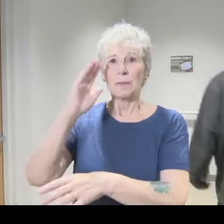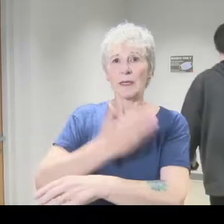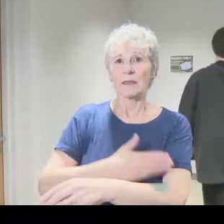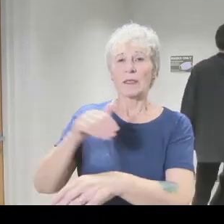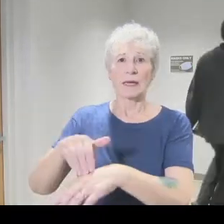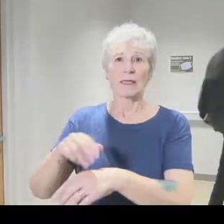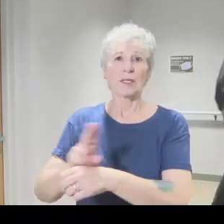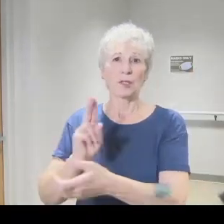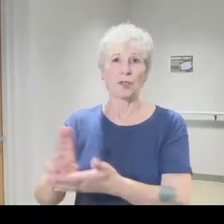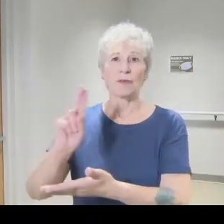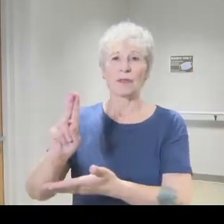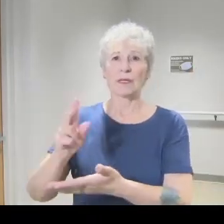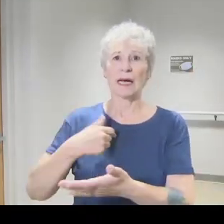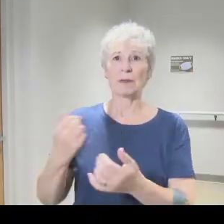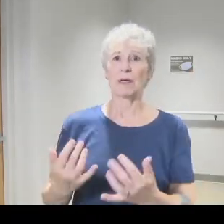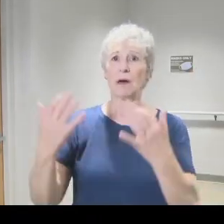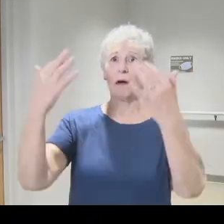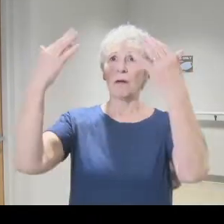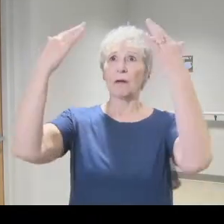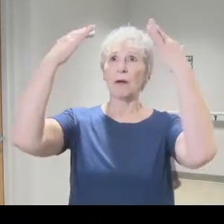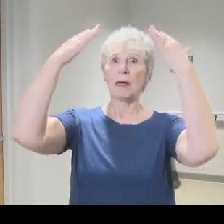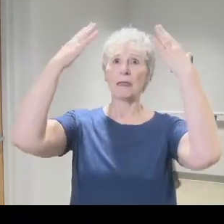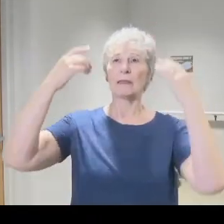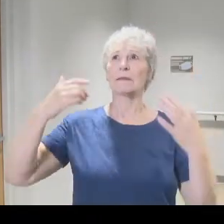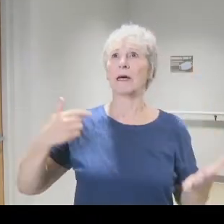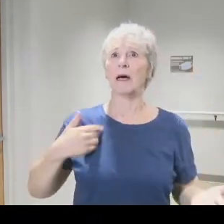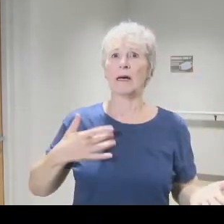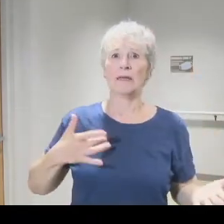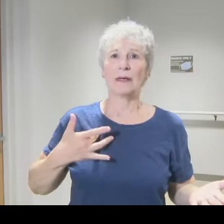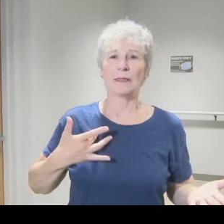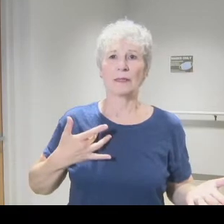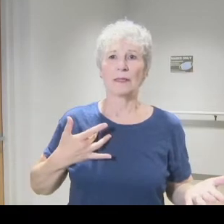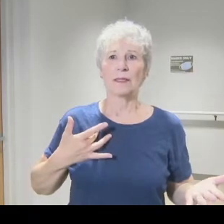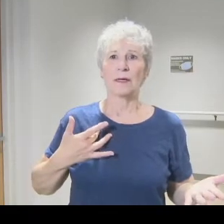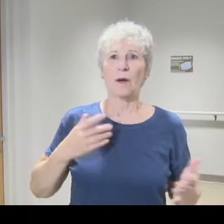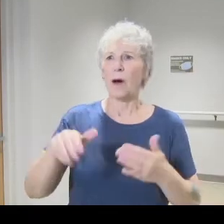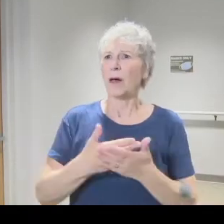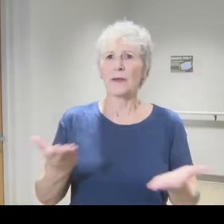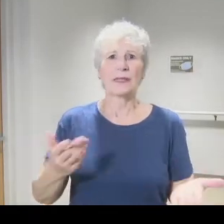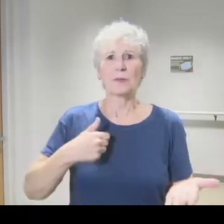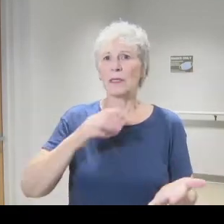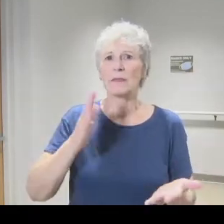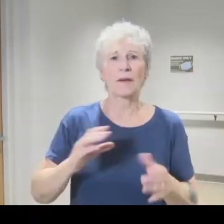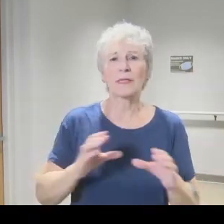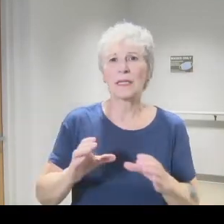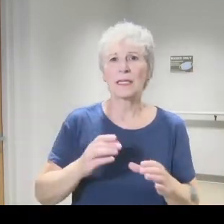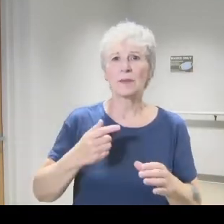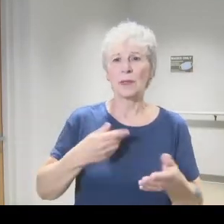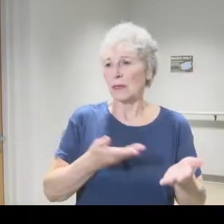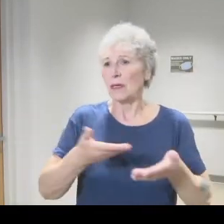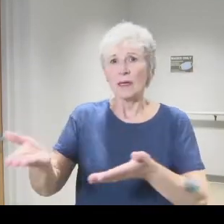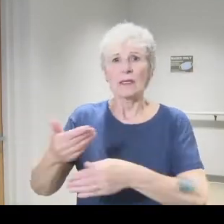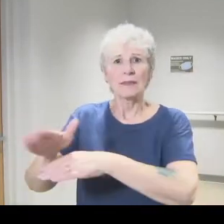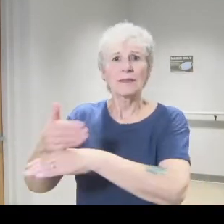University. How overwhelmed I was at what we hadn't done, that we were launching